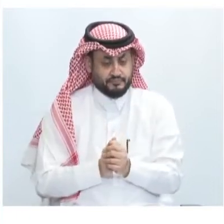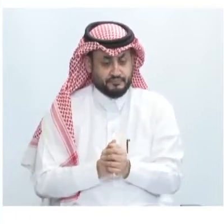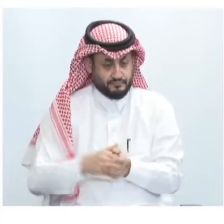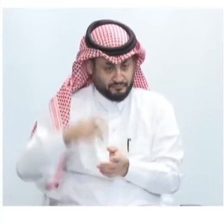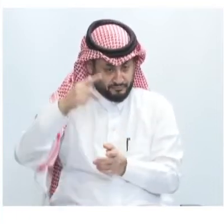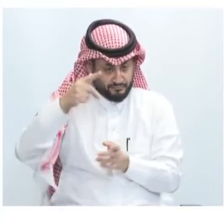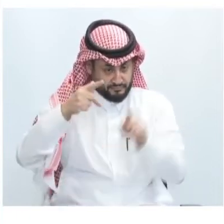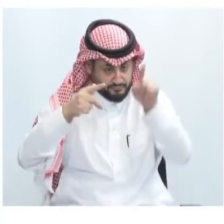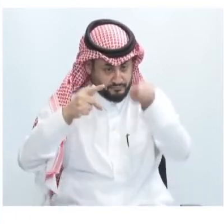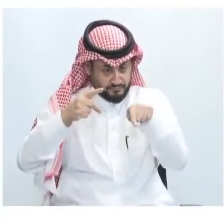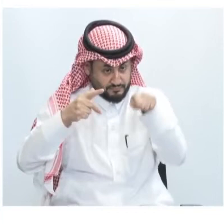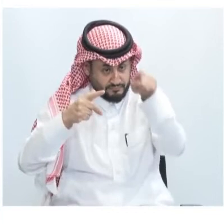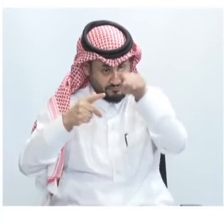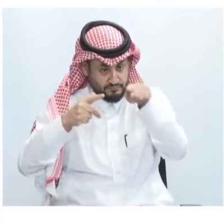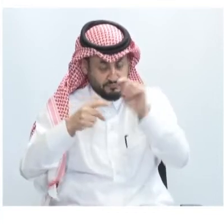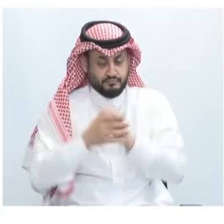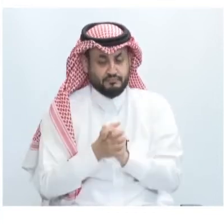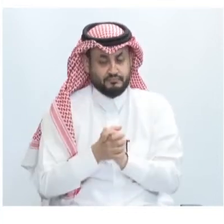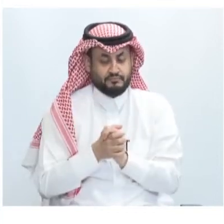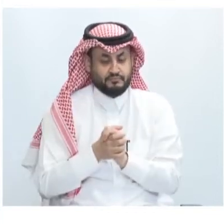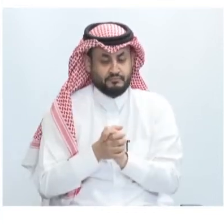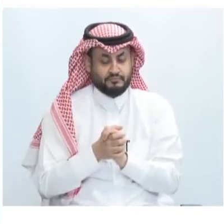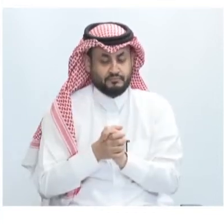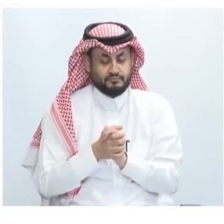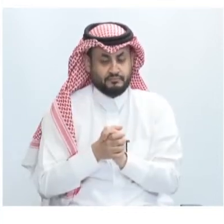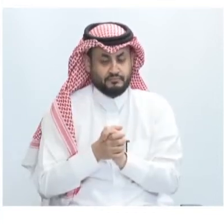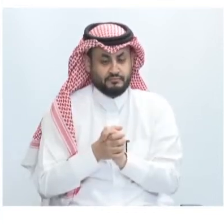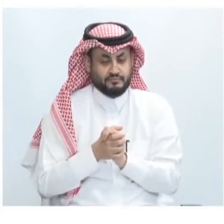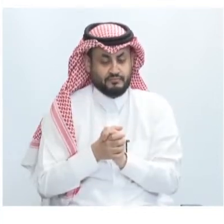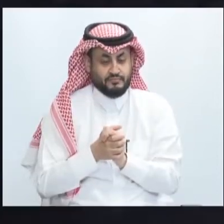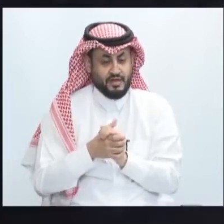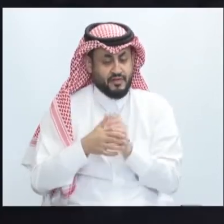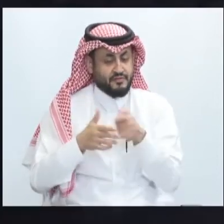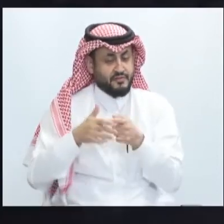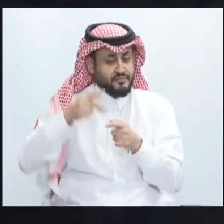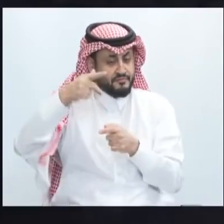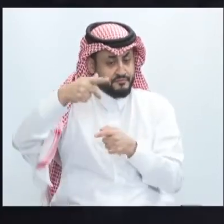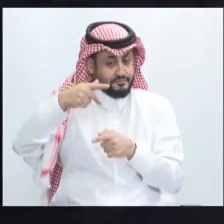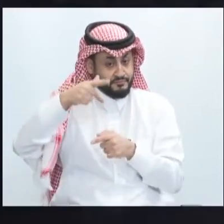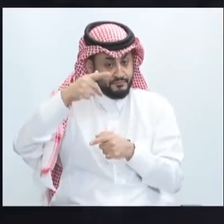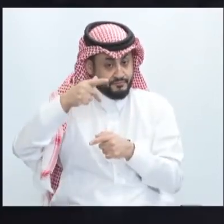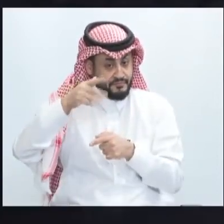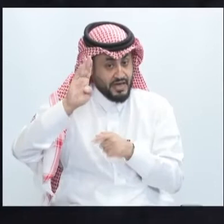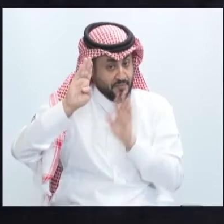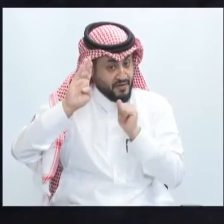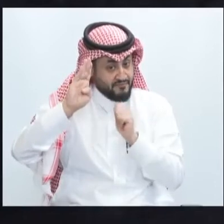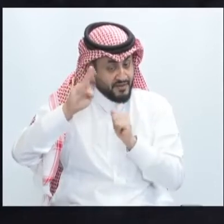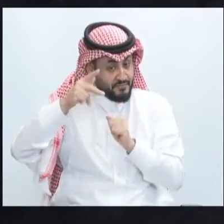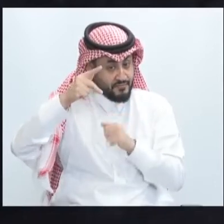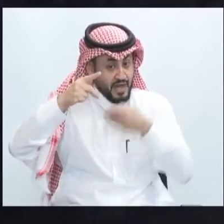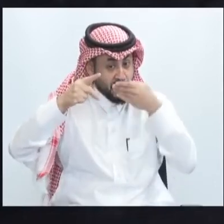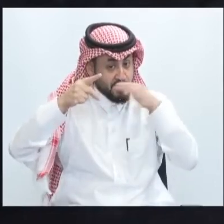line, then half circle. Excellent. This is the letter P. P, not B. It's what?